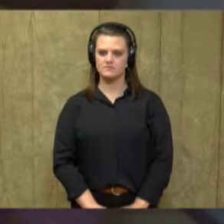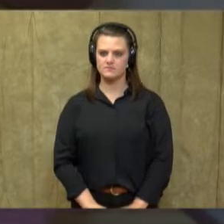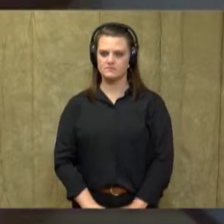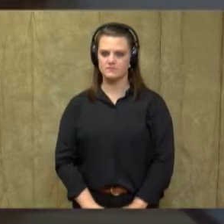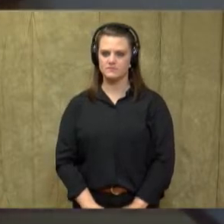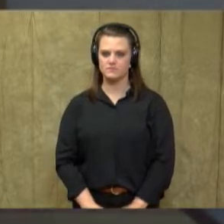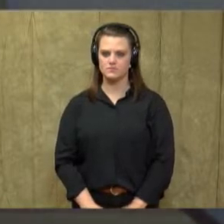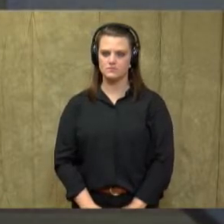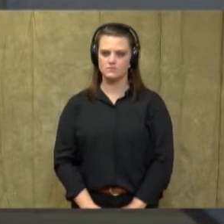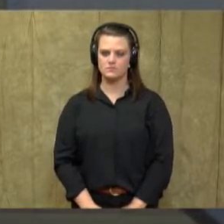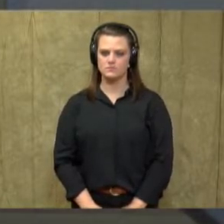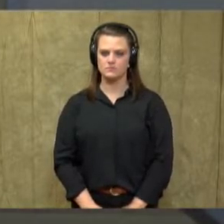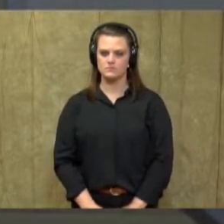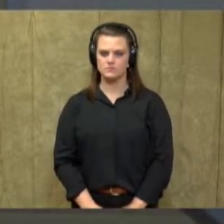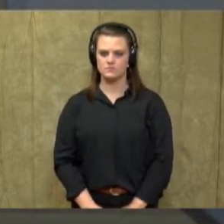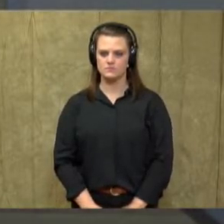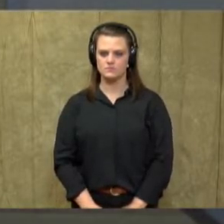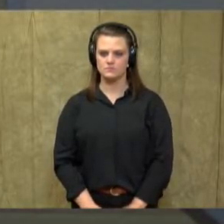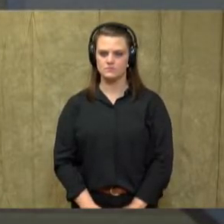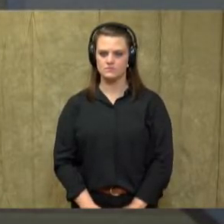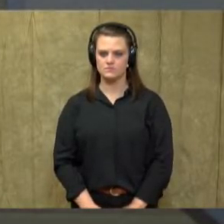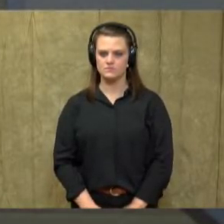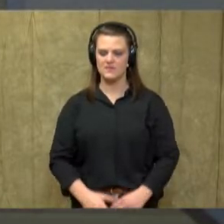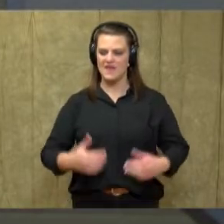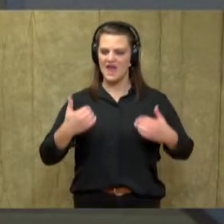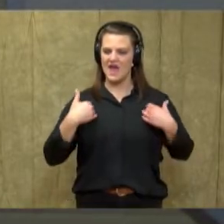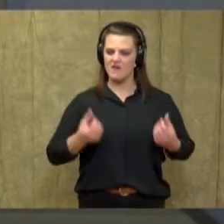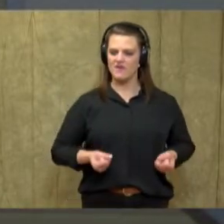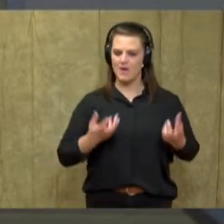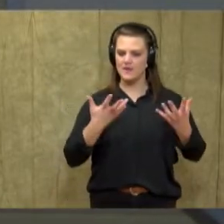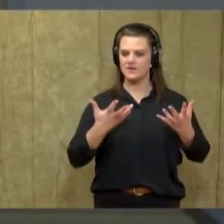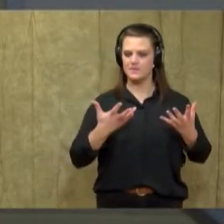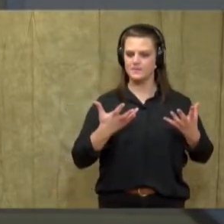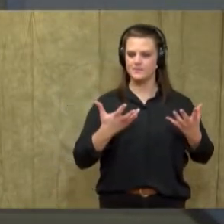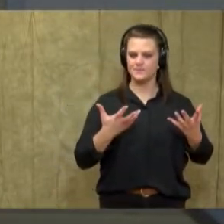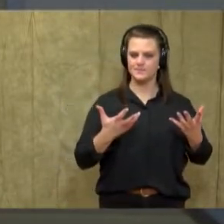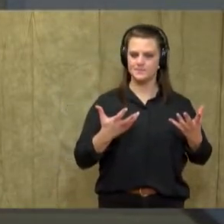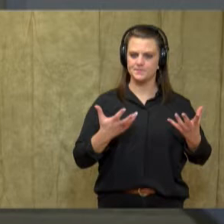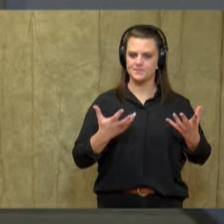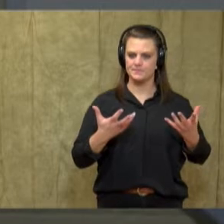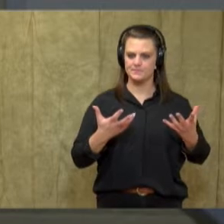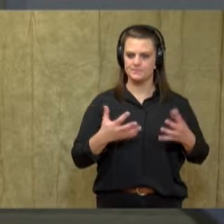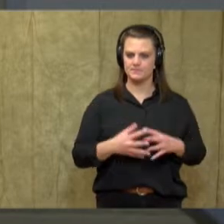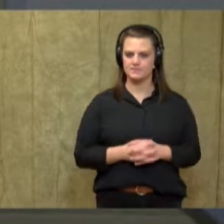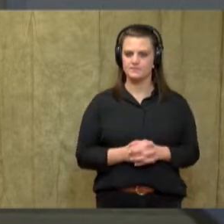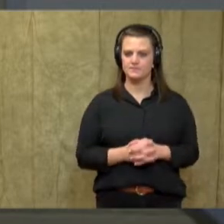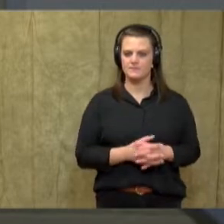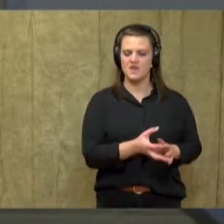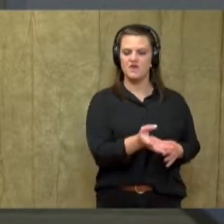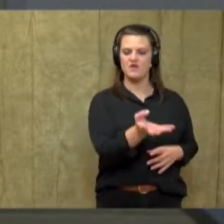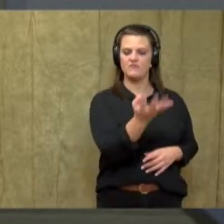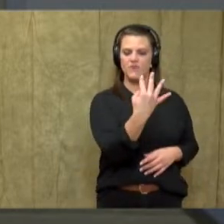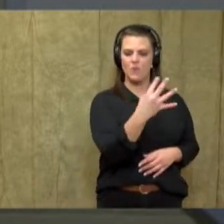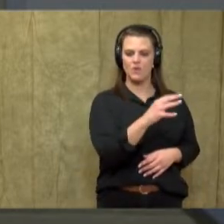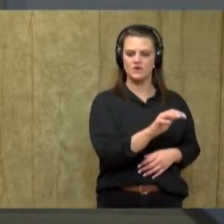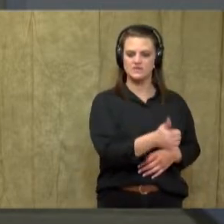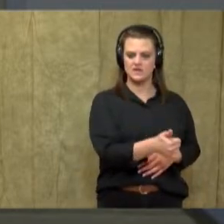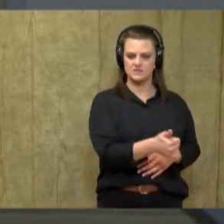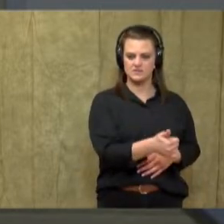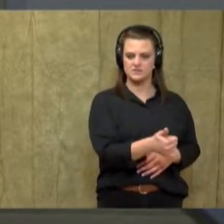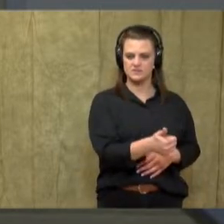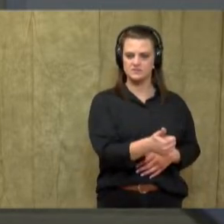All right, let's look at this one. We have how many tenths? 4